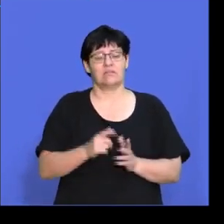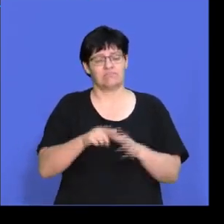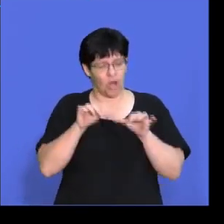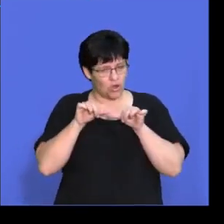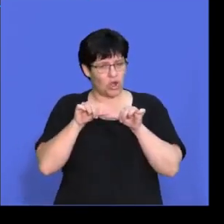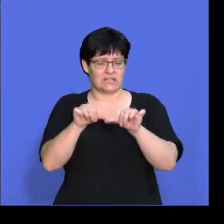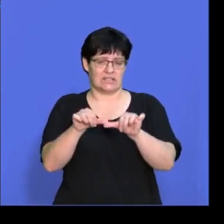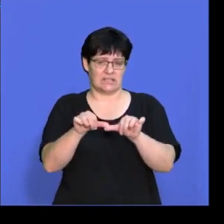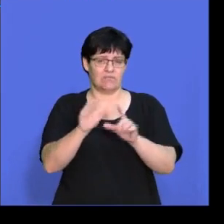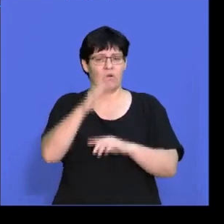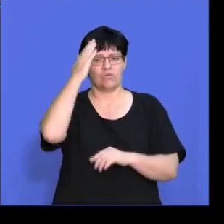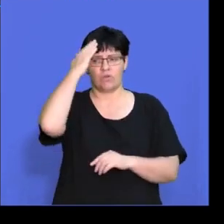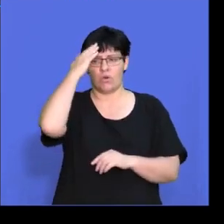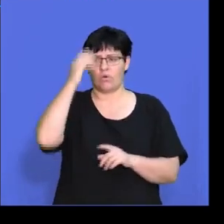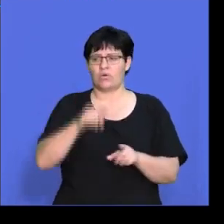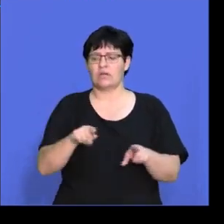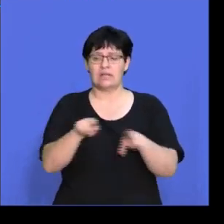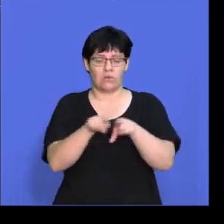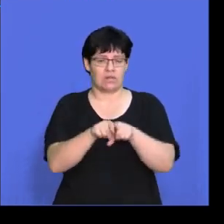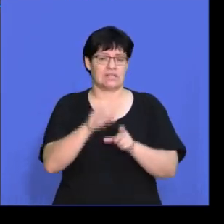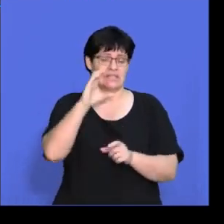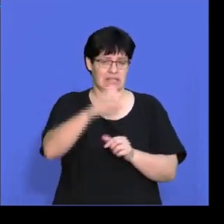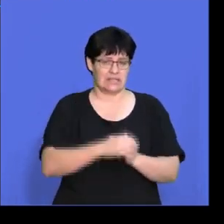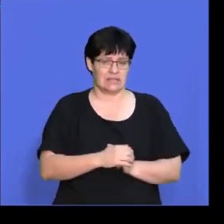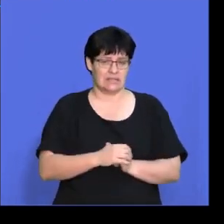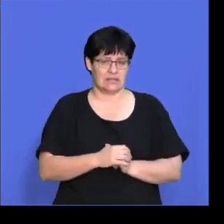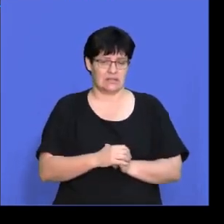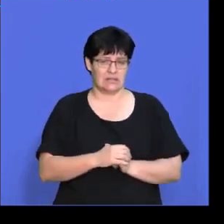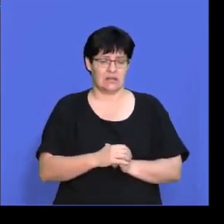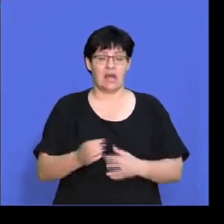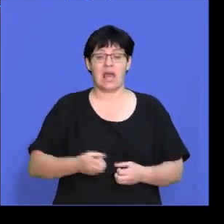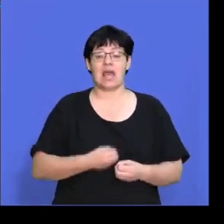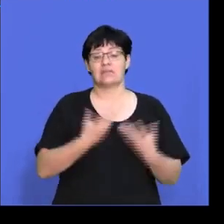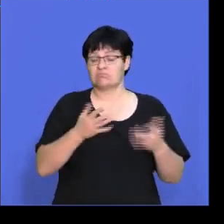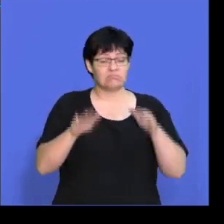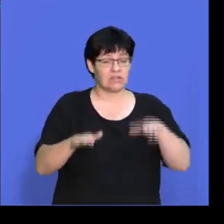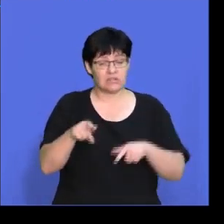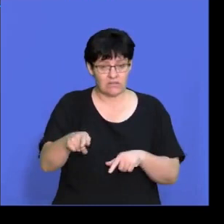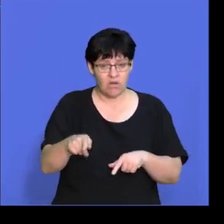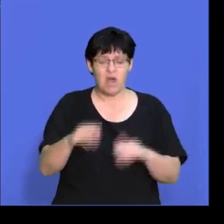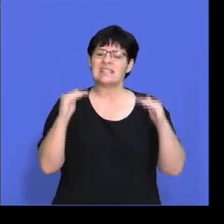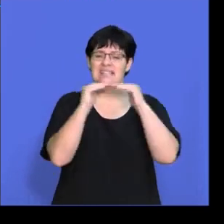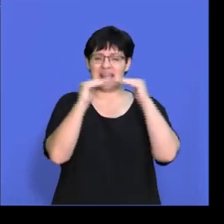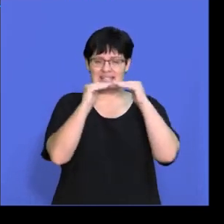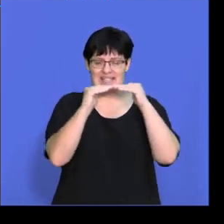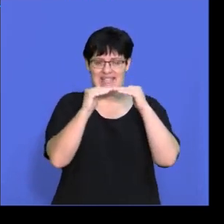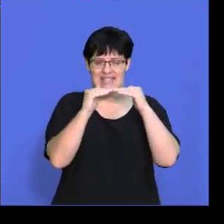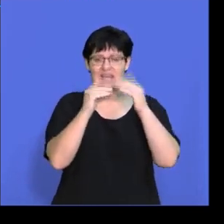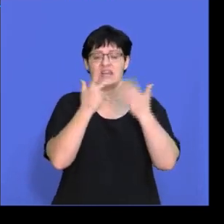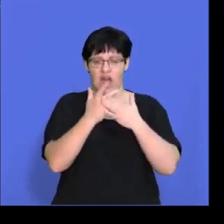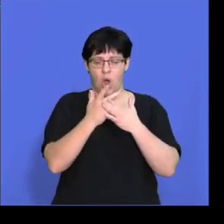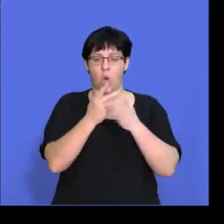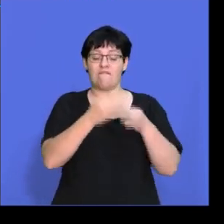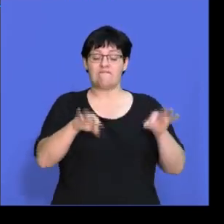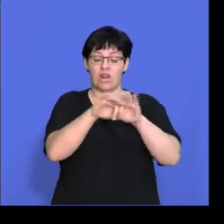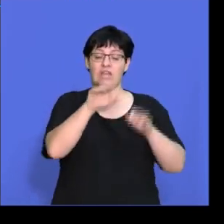the constant, which, as we know, is equivalent to c. Now that this expression or this equation is in standard form, we can